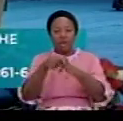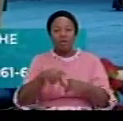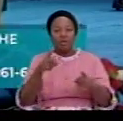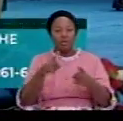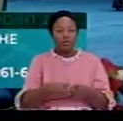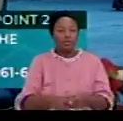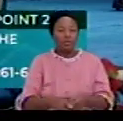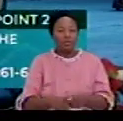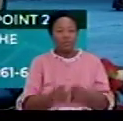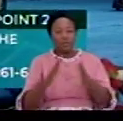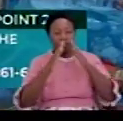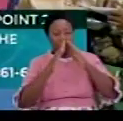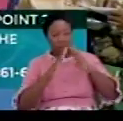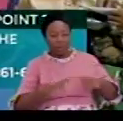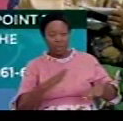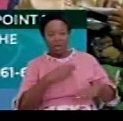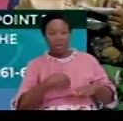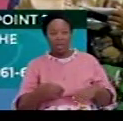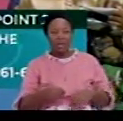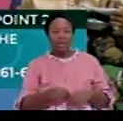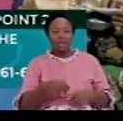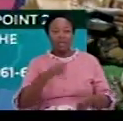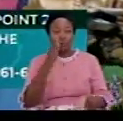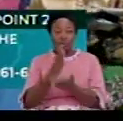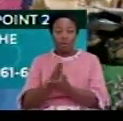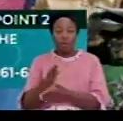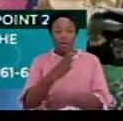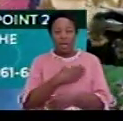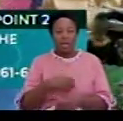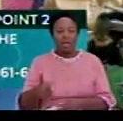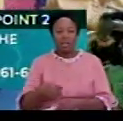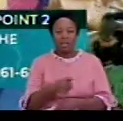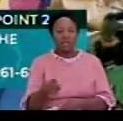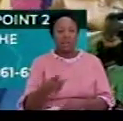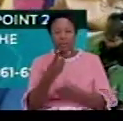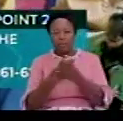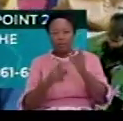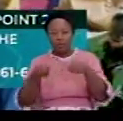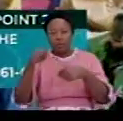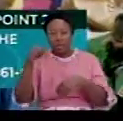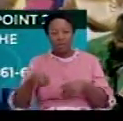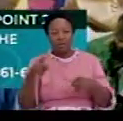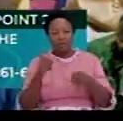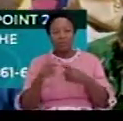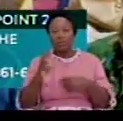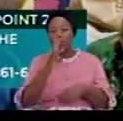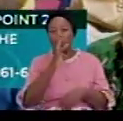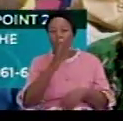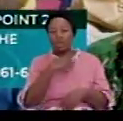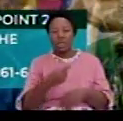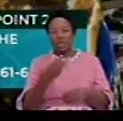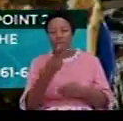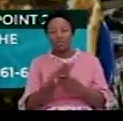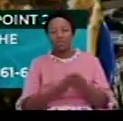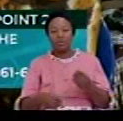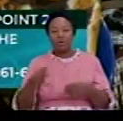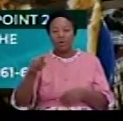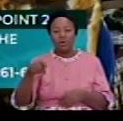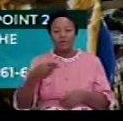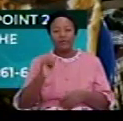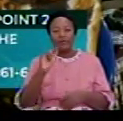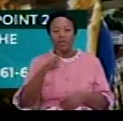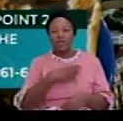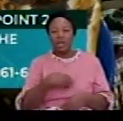the water, and Philip and the eunuch. And it says, and he